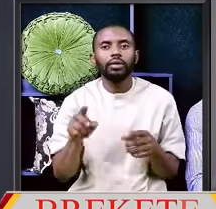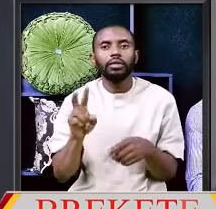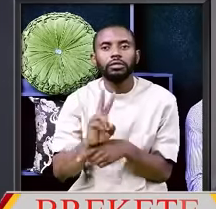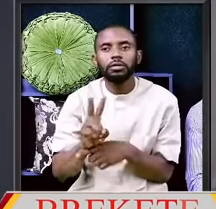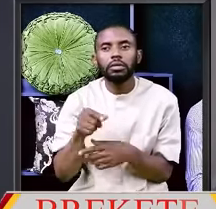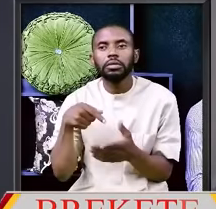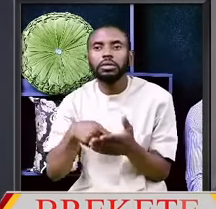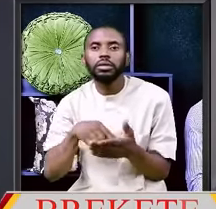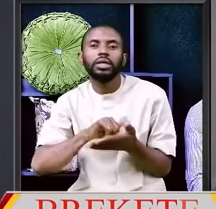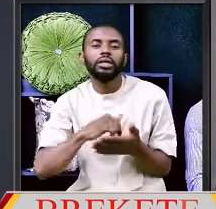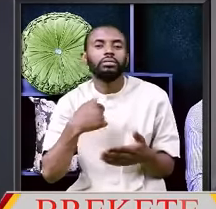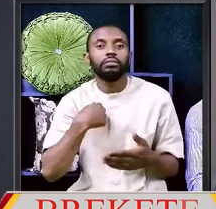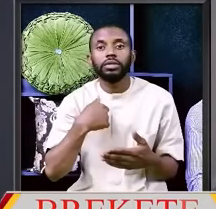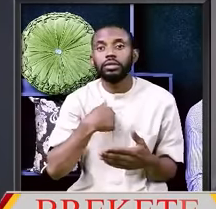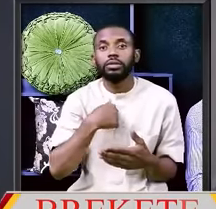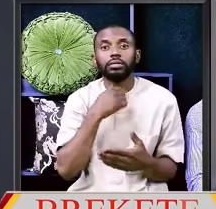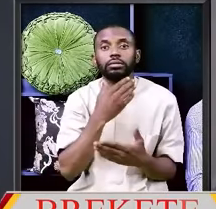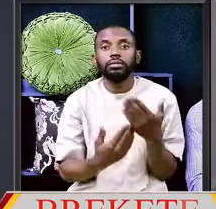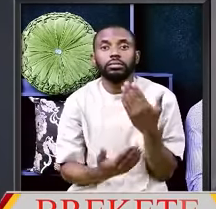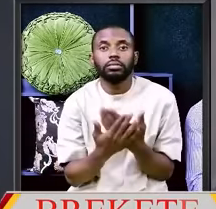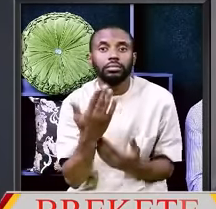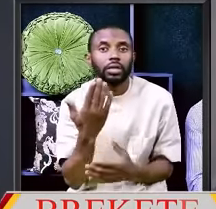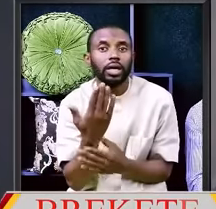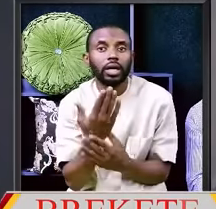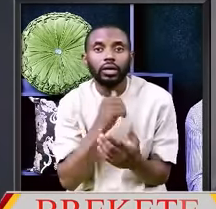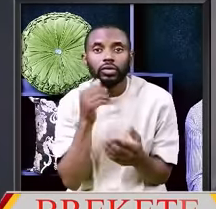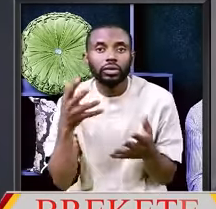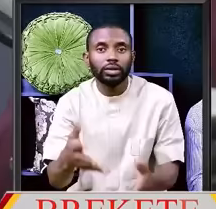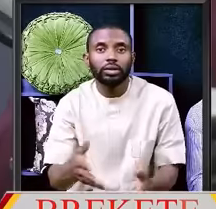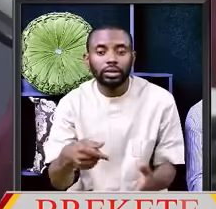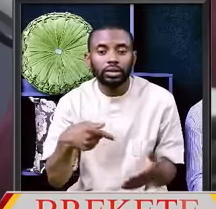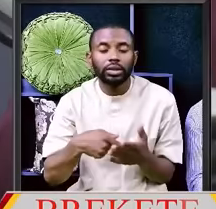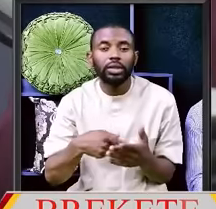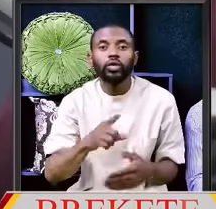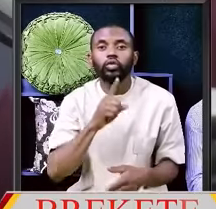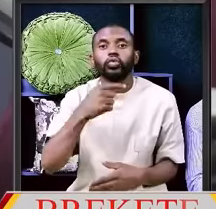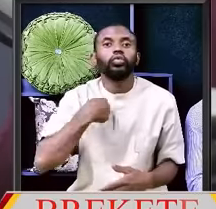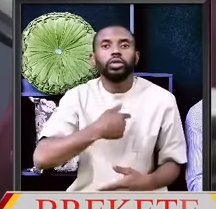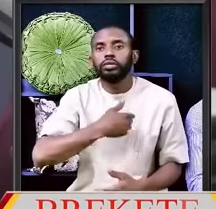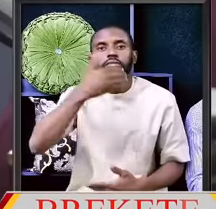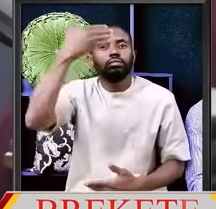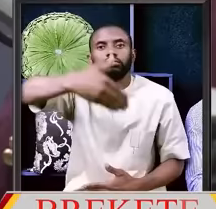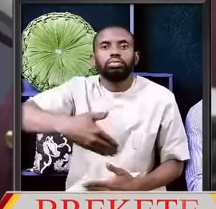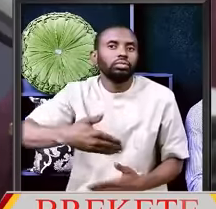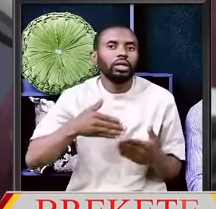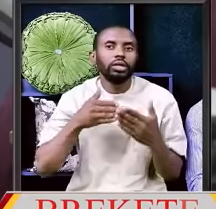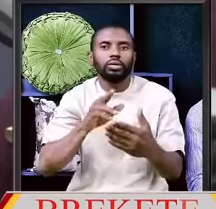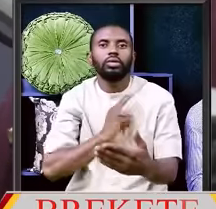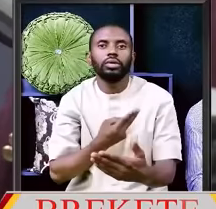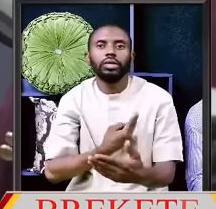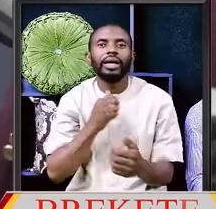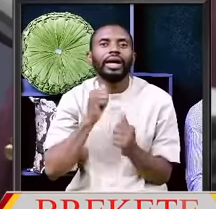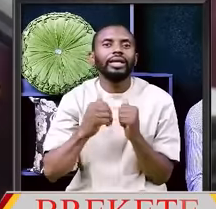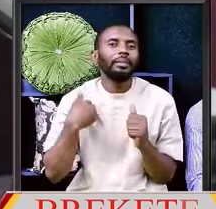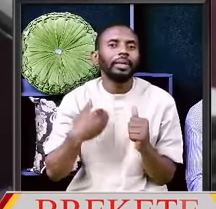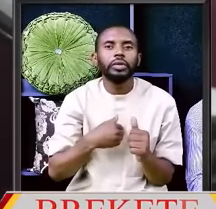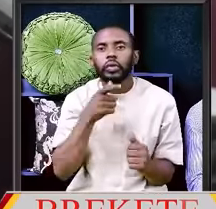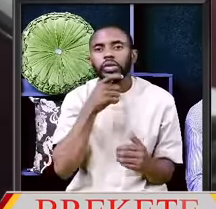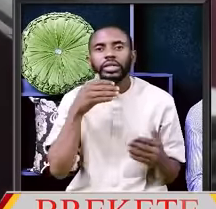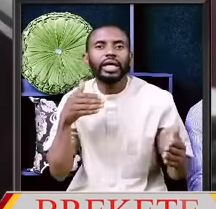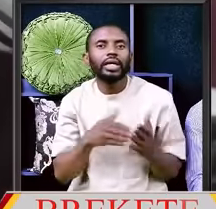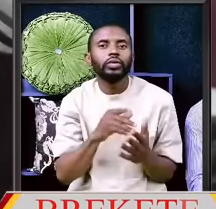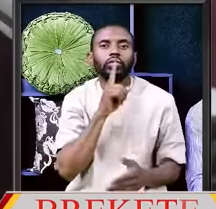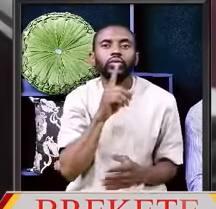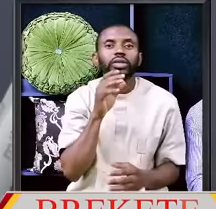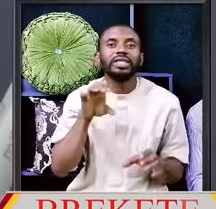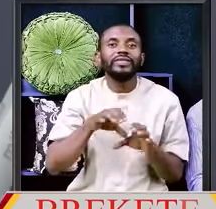one, my hand no day. Here now truth we put for front. And anybody we dey against the truth, even